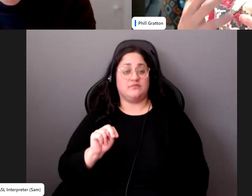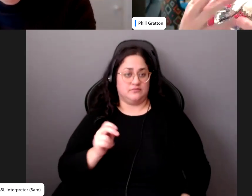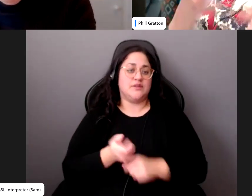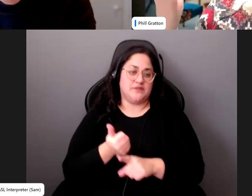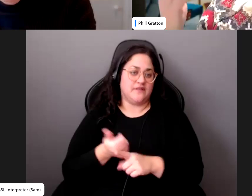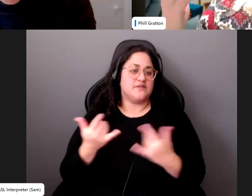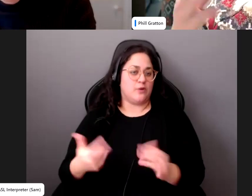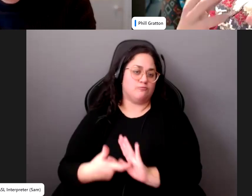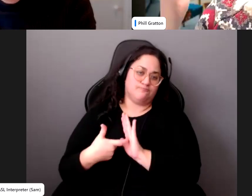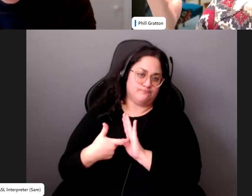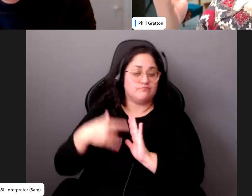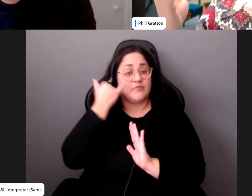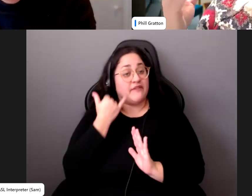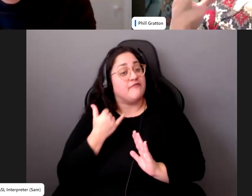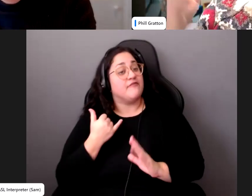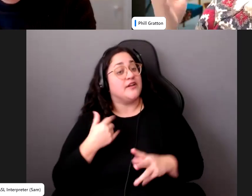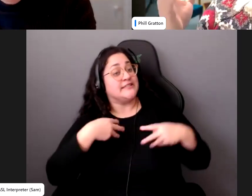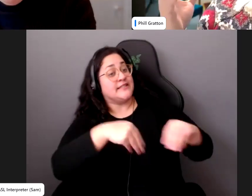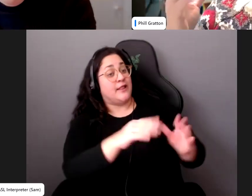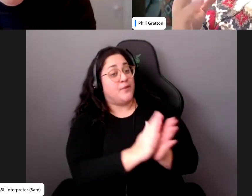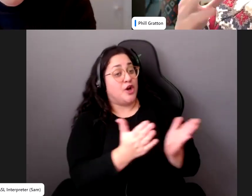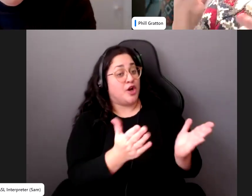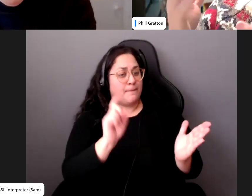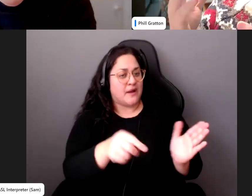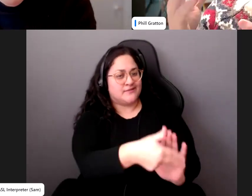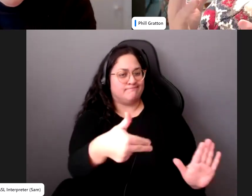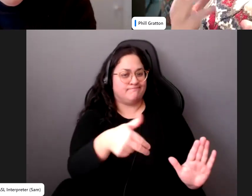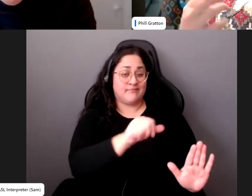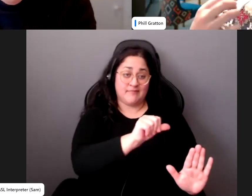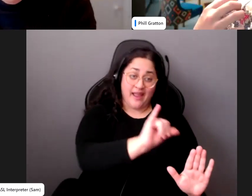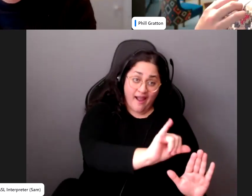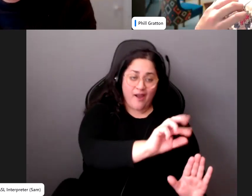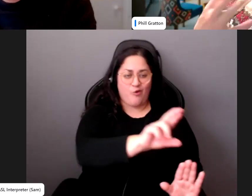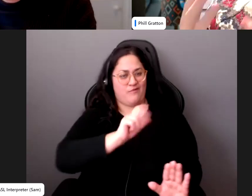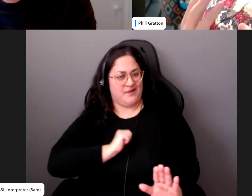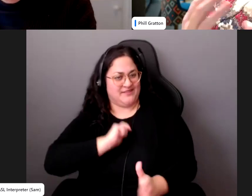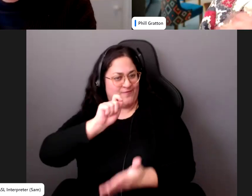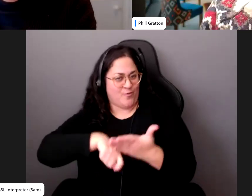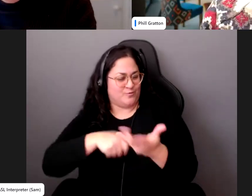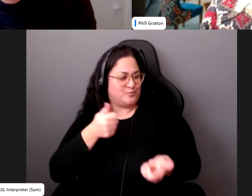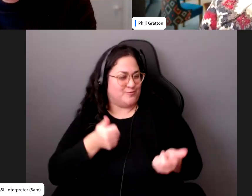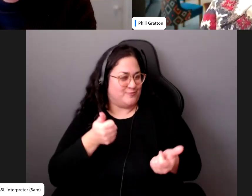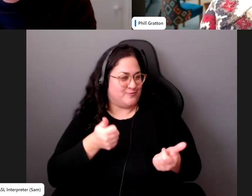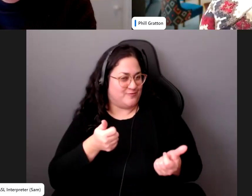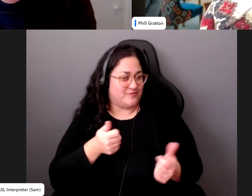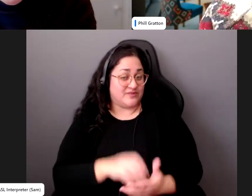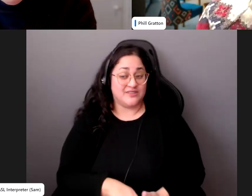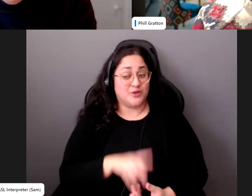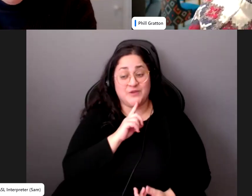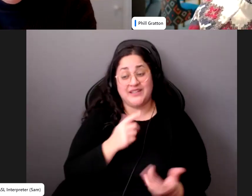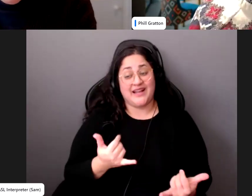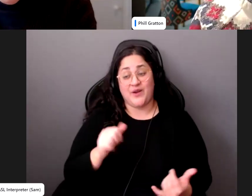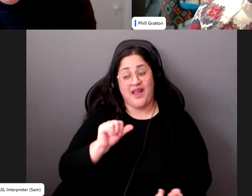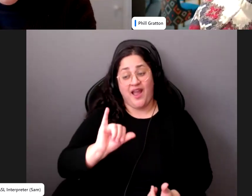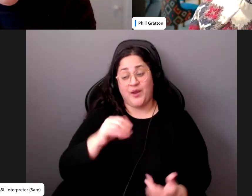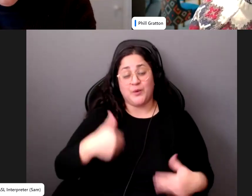is, almost or better than in many cases the real stuff, and people are trying to make money off of it.